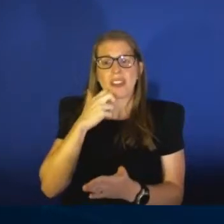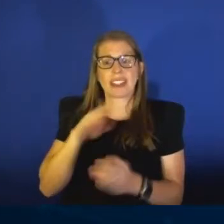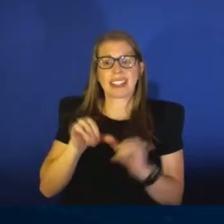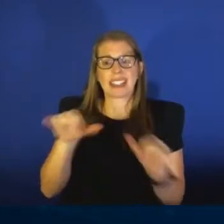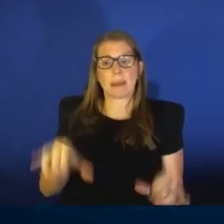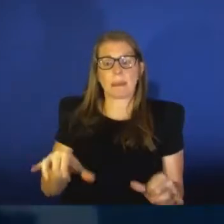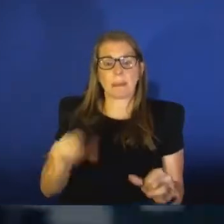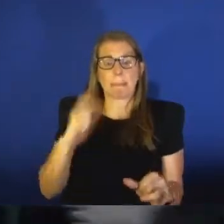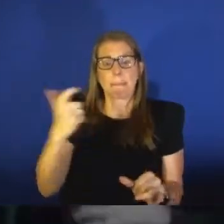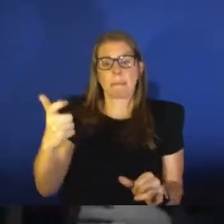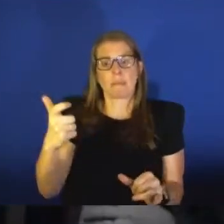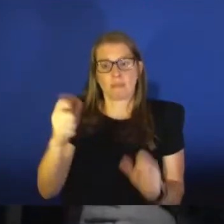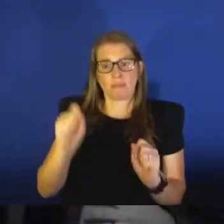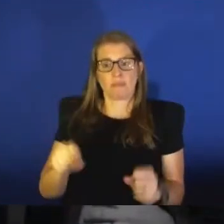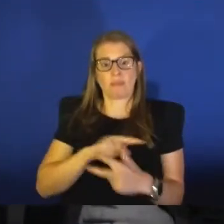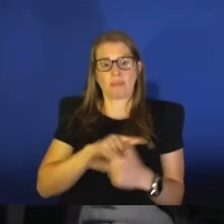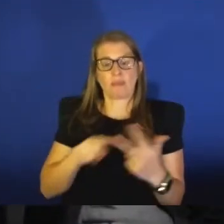channels.